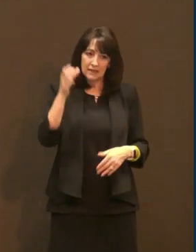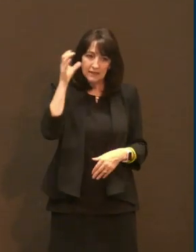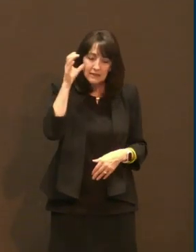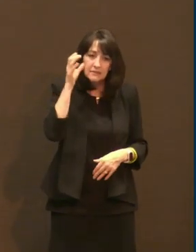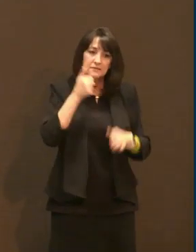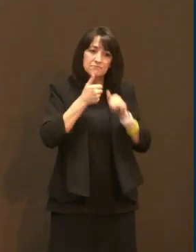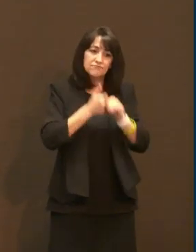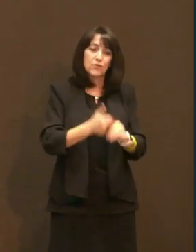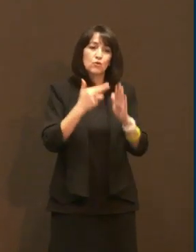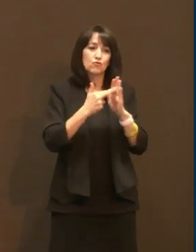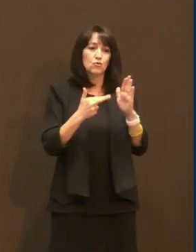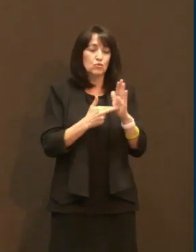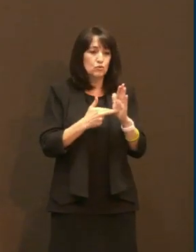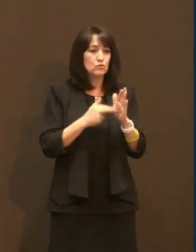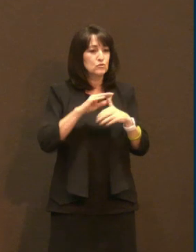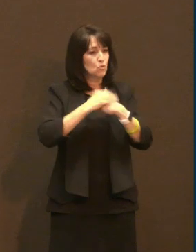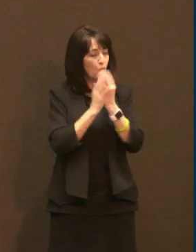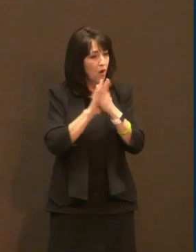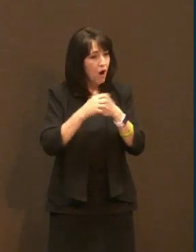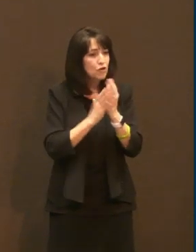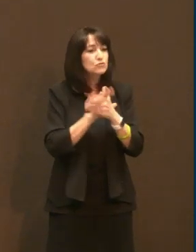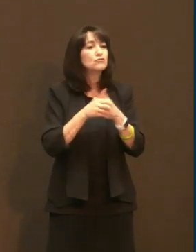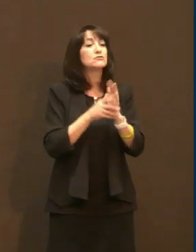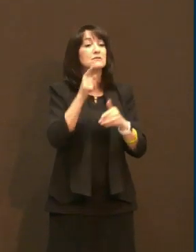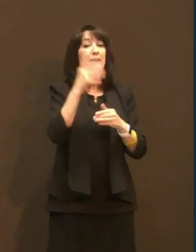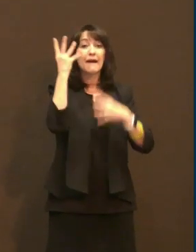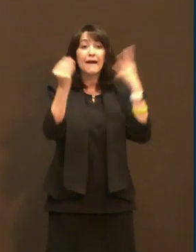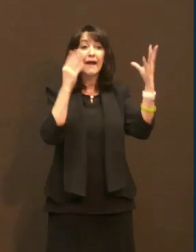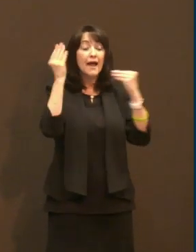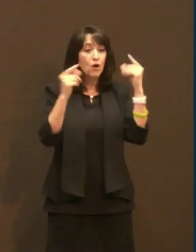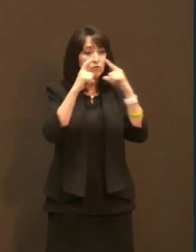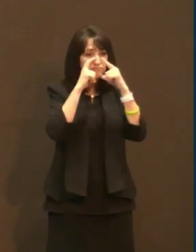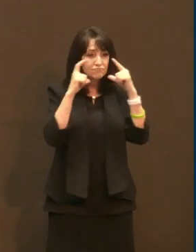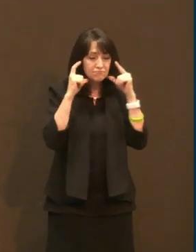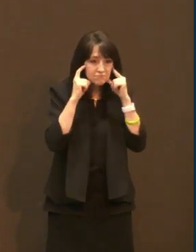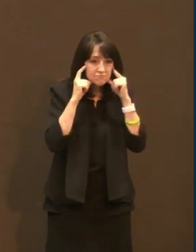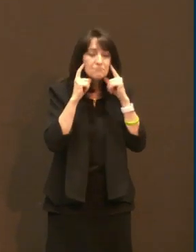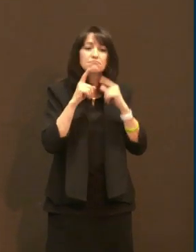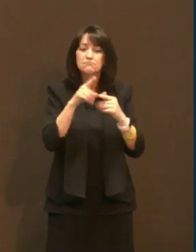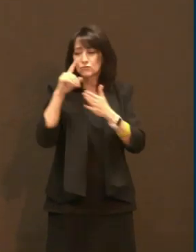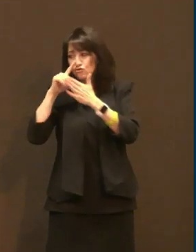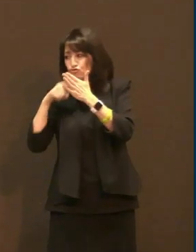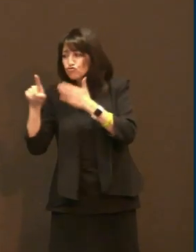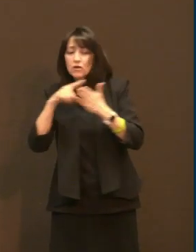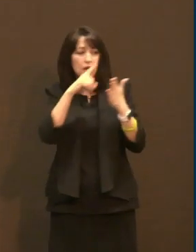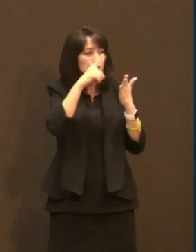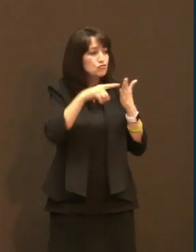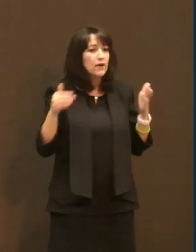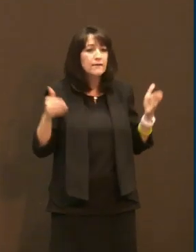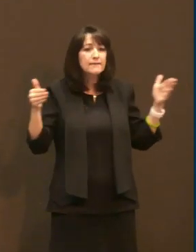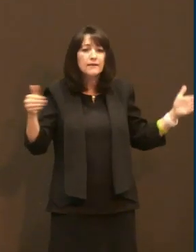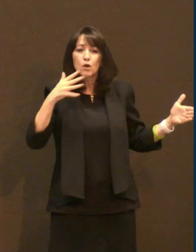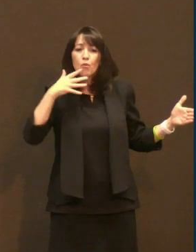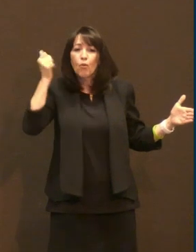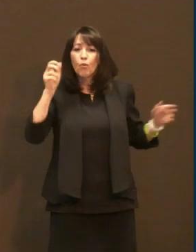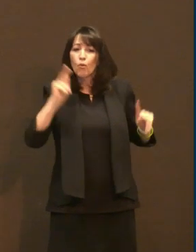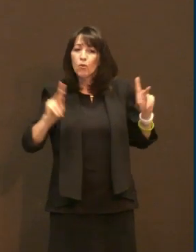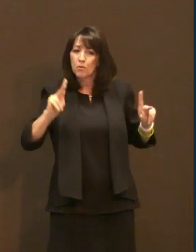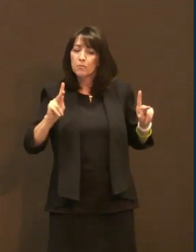do that, to make sure you're washing your hands and protecting your neighbors, and in doing so save lives. And in